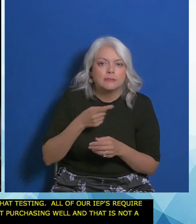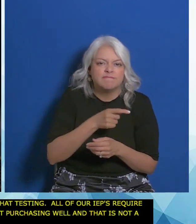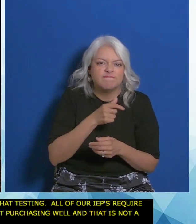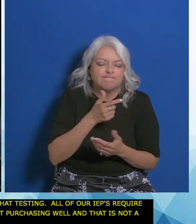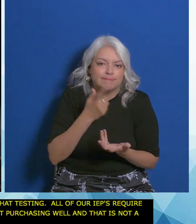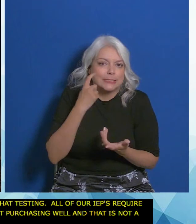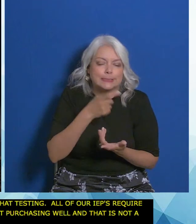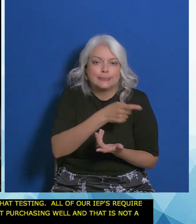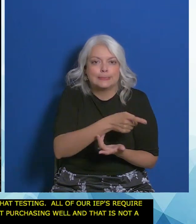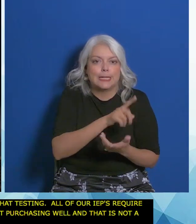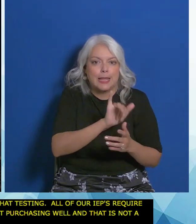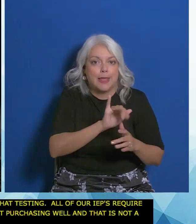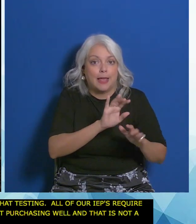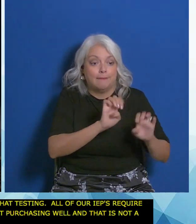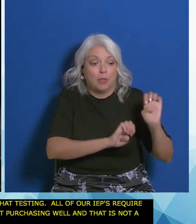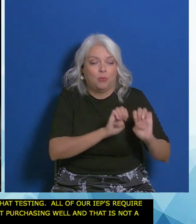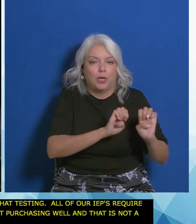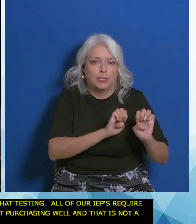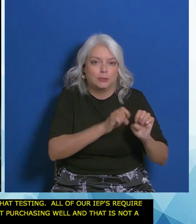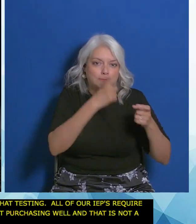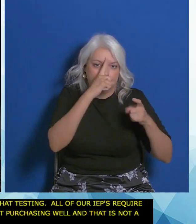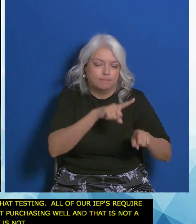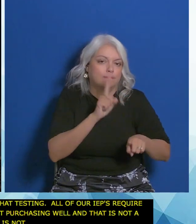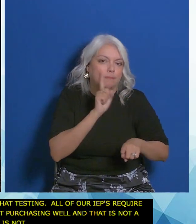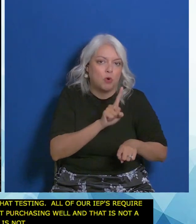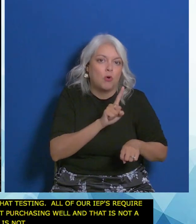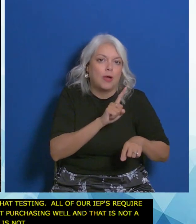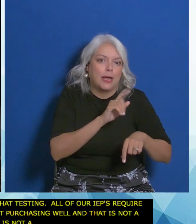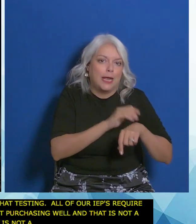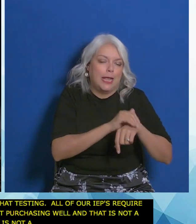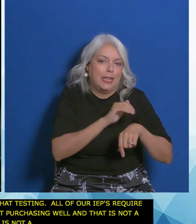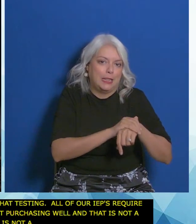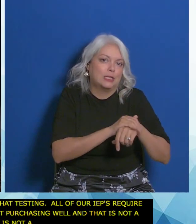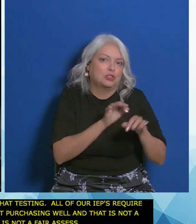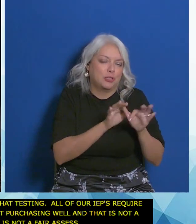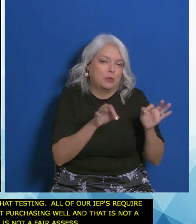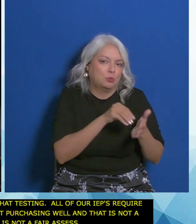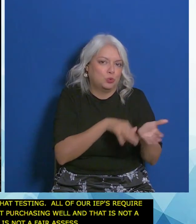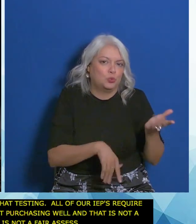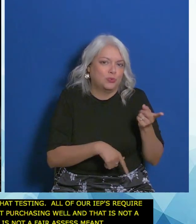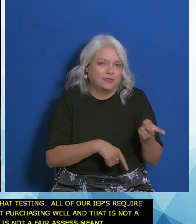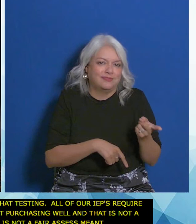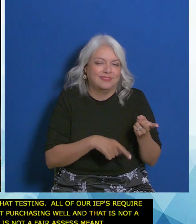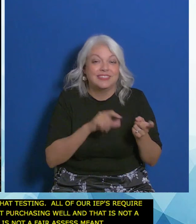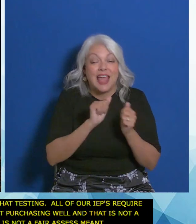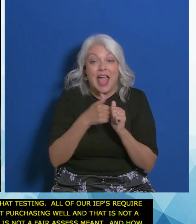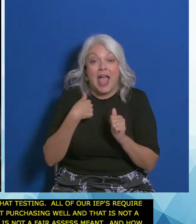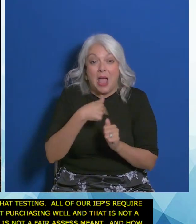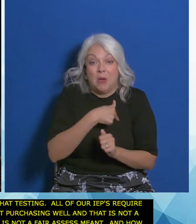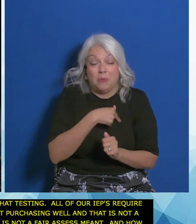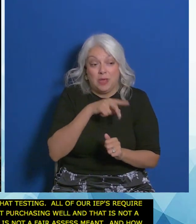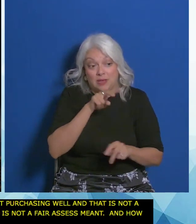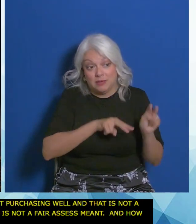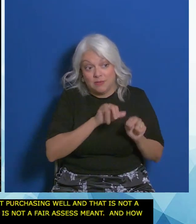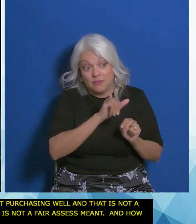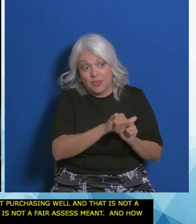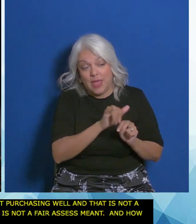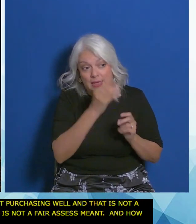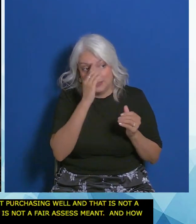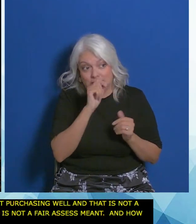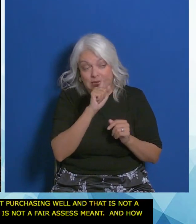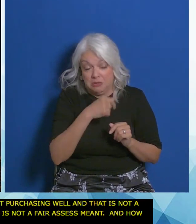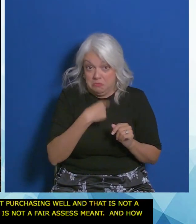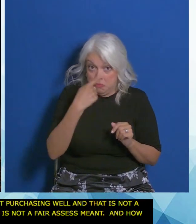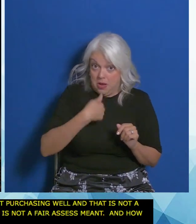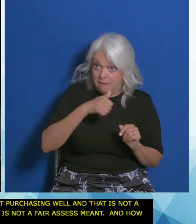fair assessment of how ASDB is performing either. Realistically, how we approach the data, how we consider that, I'm wondering if there is